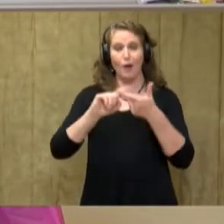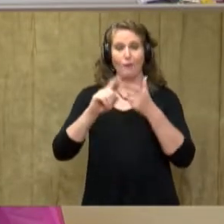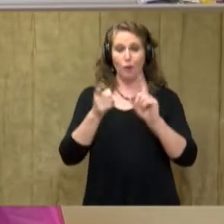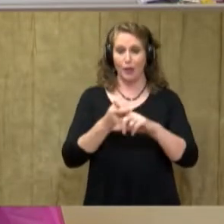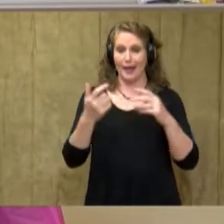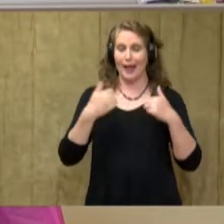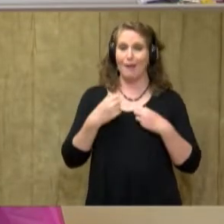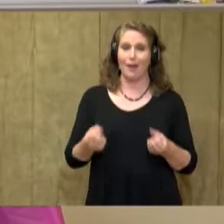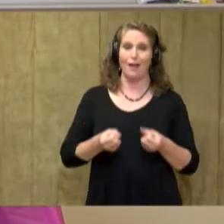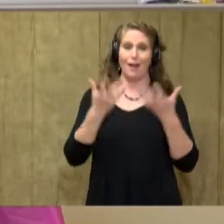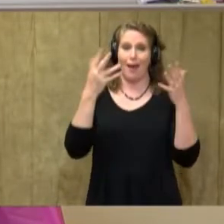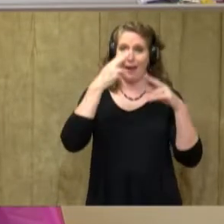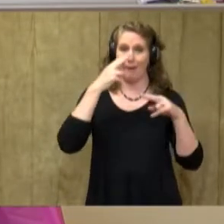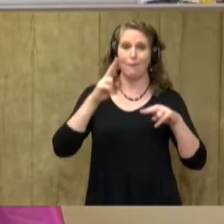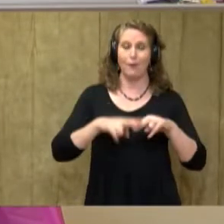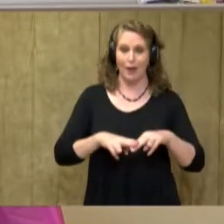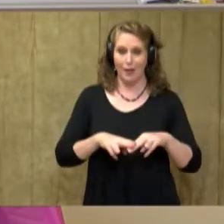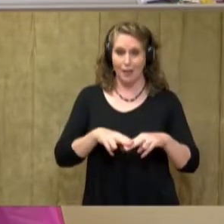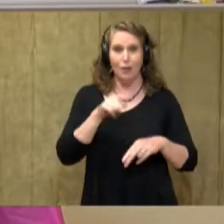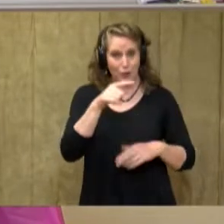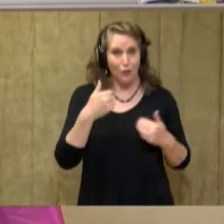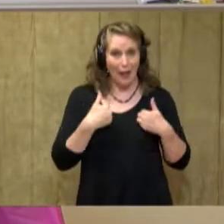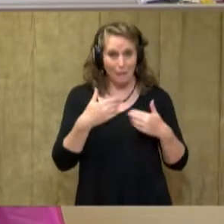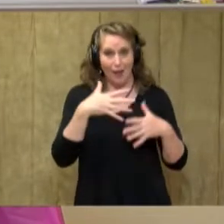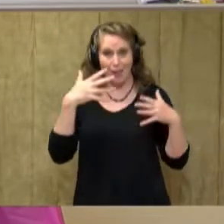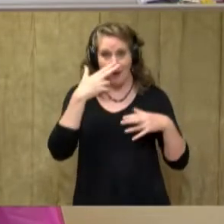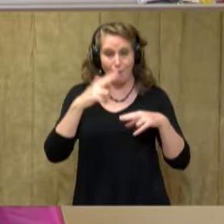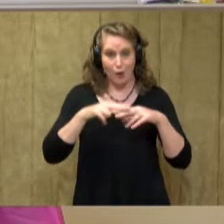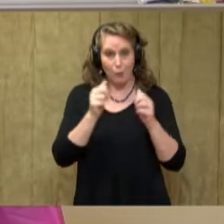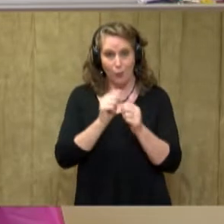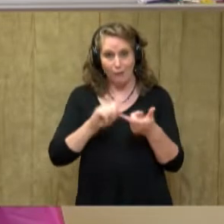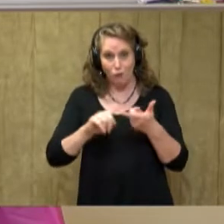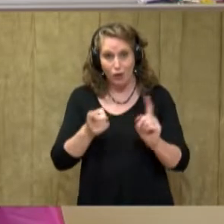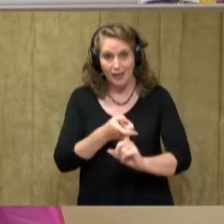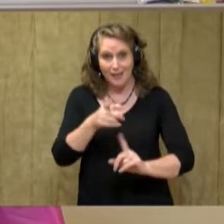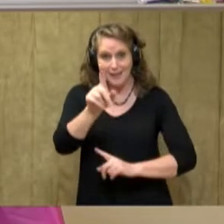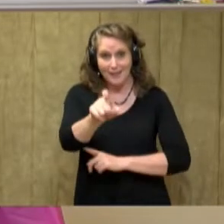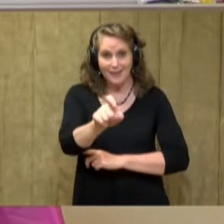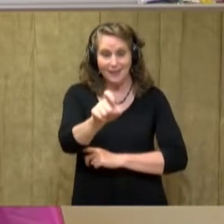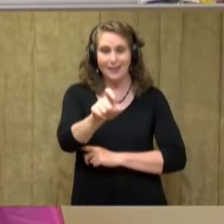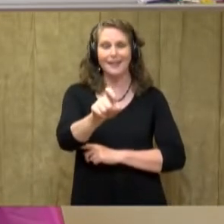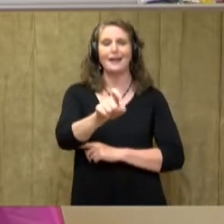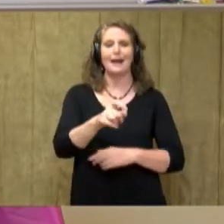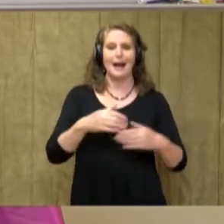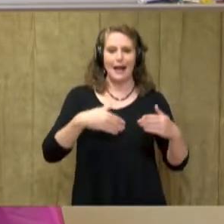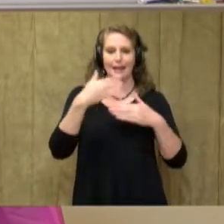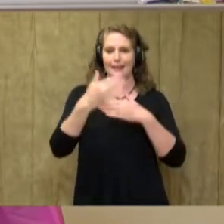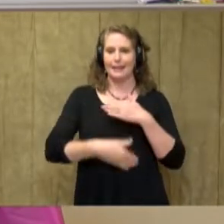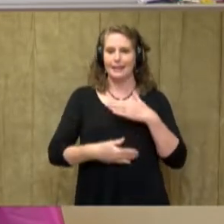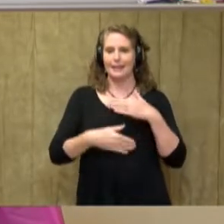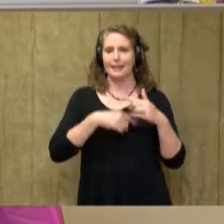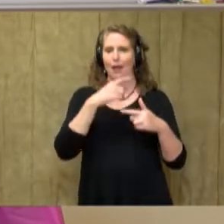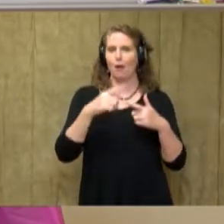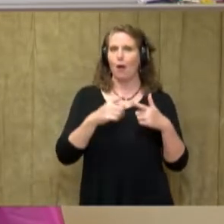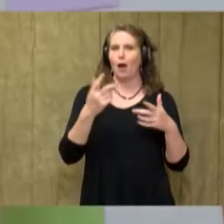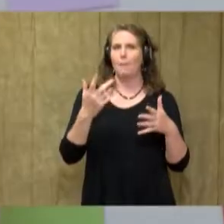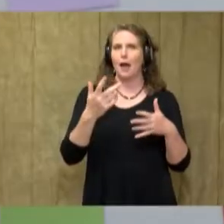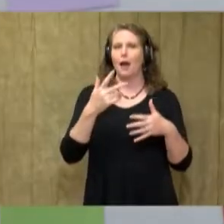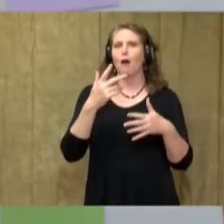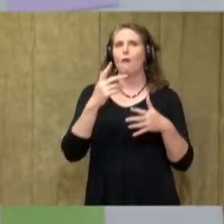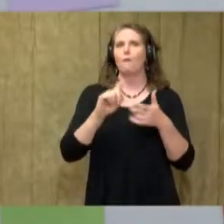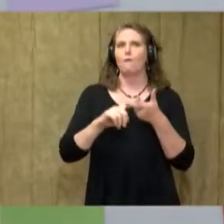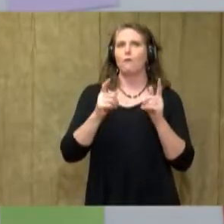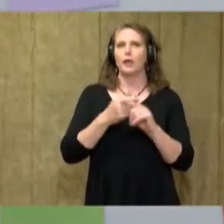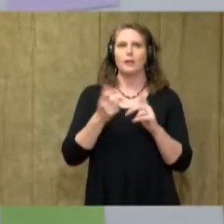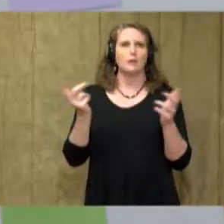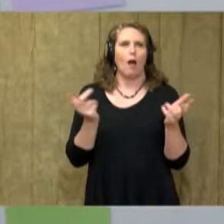have lots of fun, right? Do you have lots of fun with your friends? Okay, all right, next up, what about friends are?